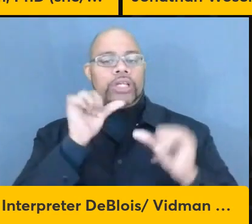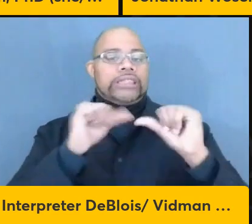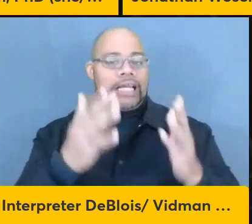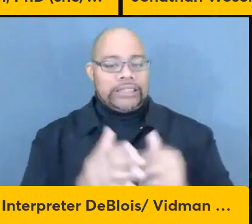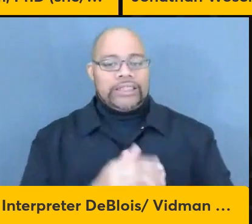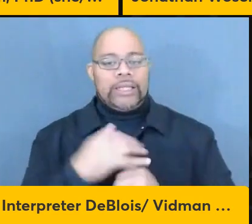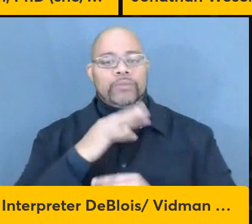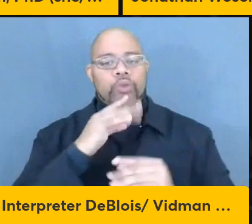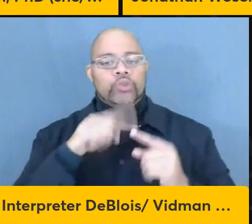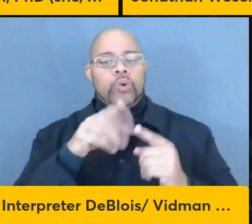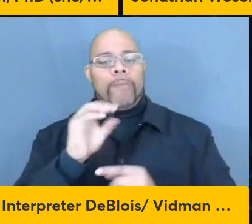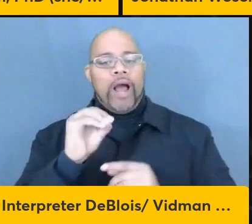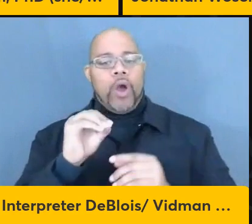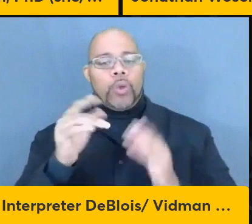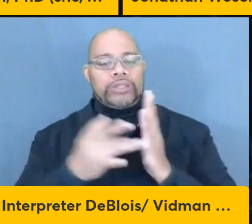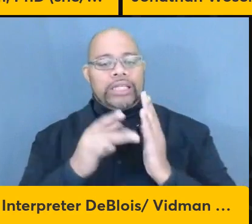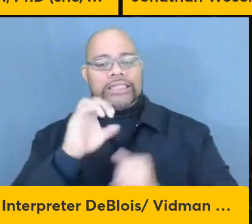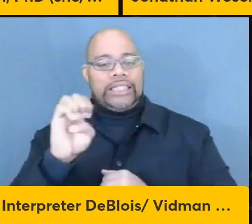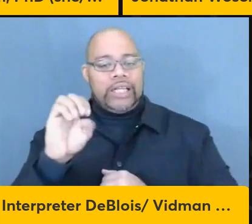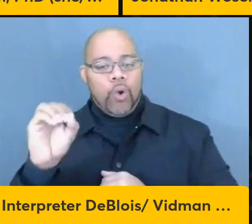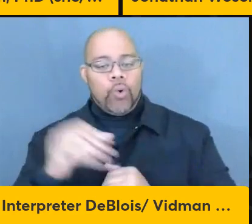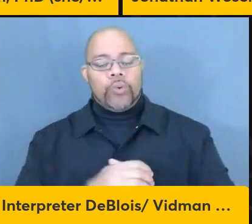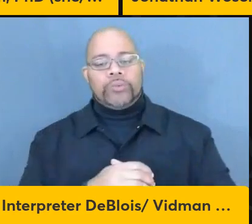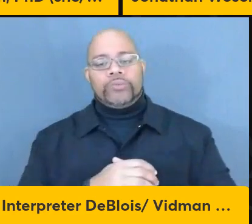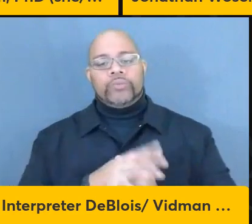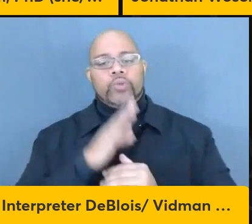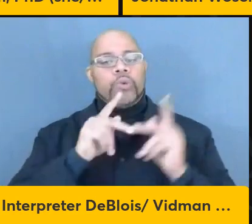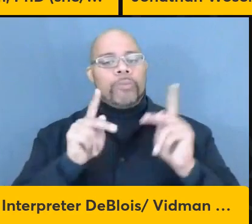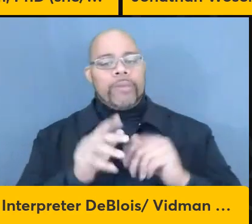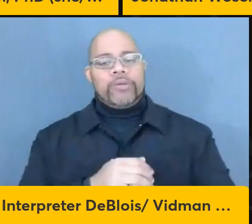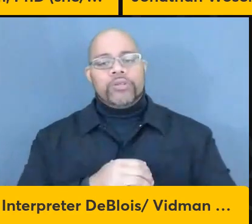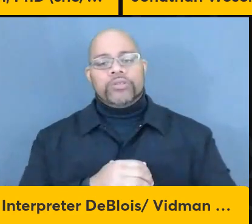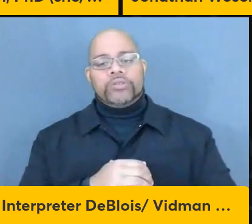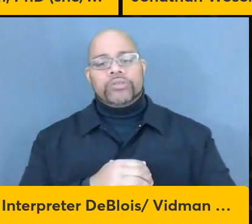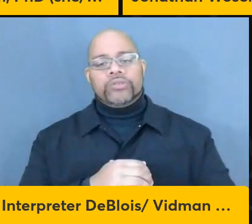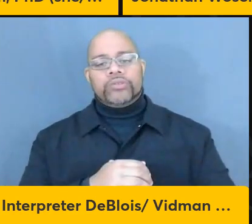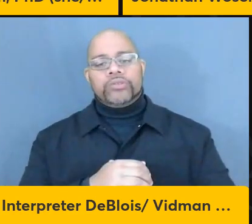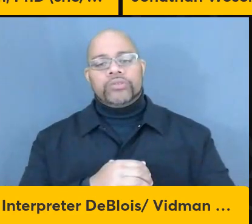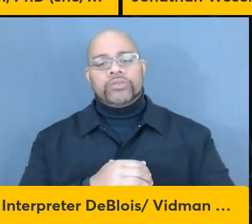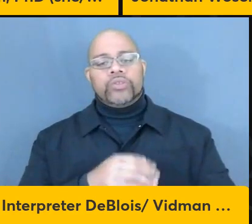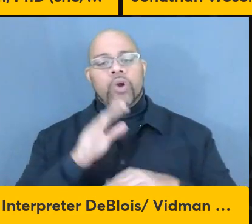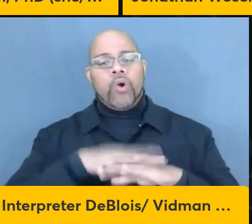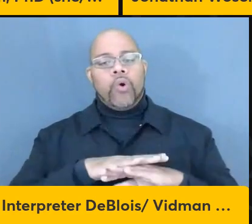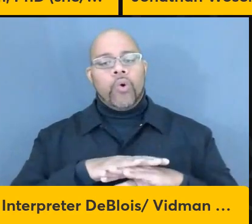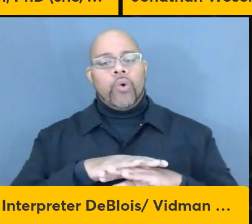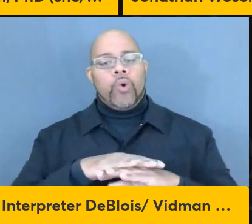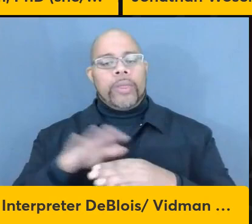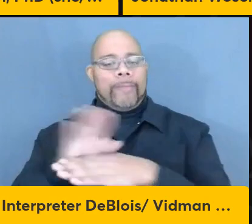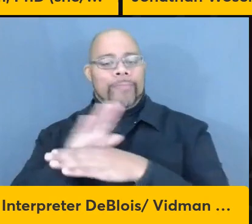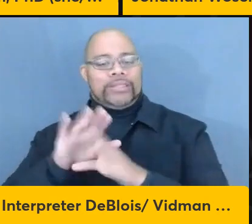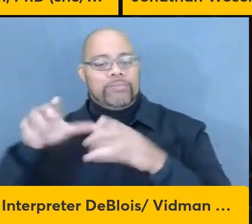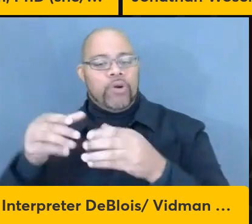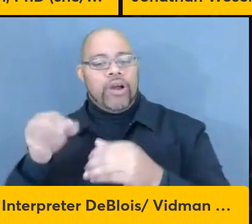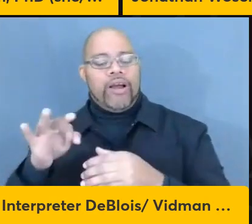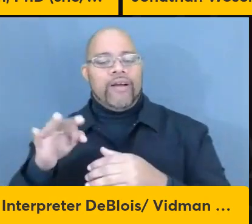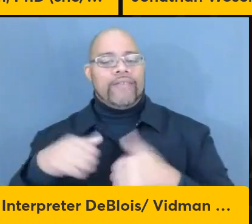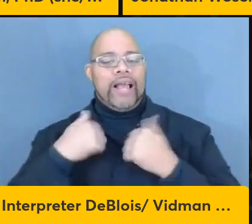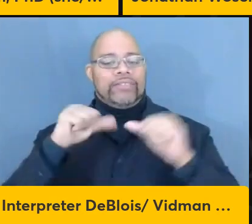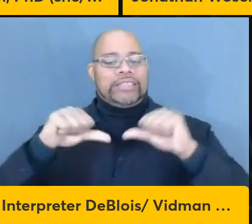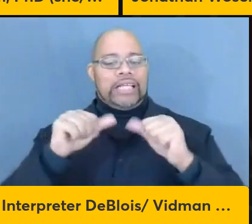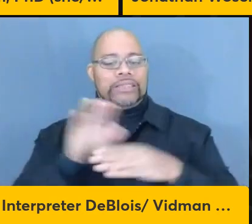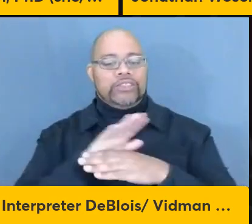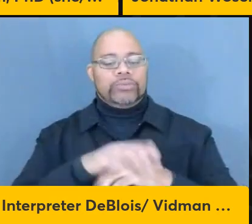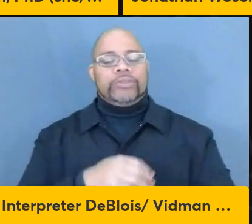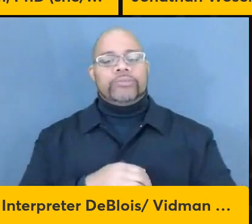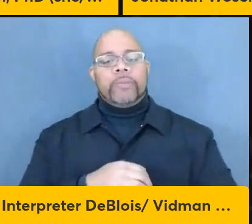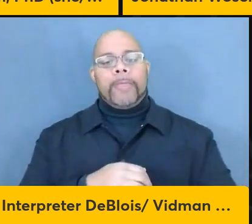I'm talking to biotech CEOs. I'm talking to people in the on the venture side of the life science industry. So